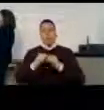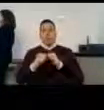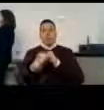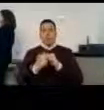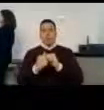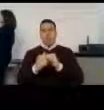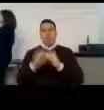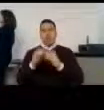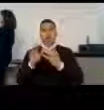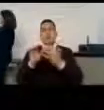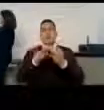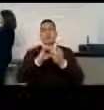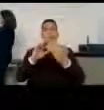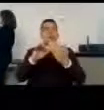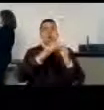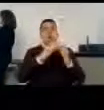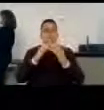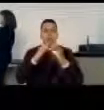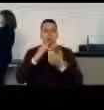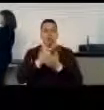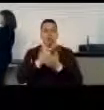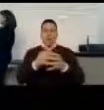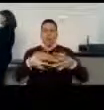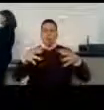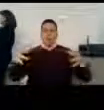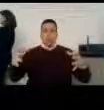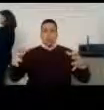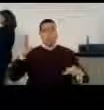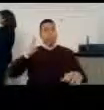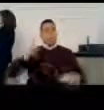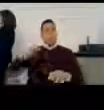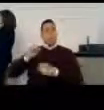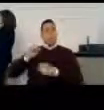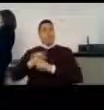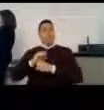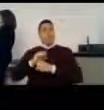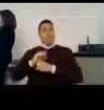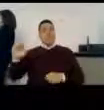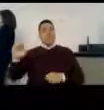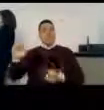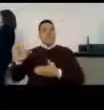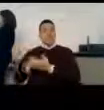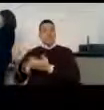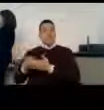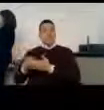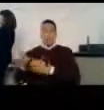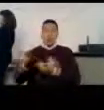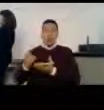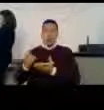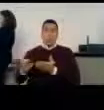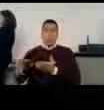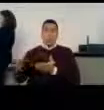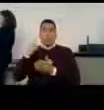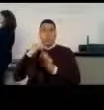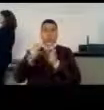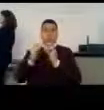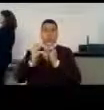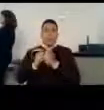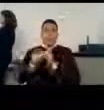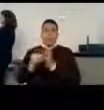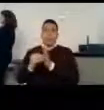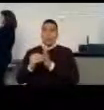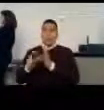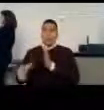within communities to build that out. I worked in East New York. There were not resources for families who had students with